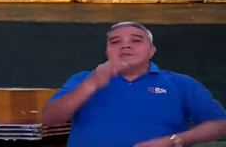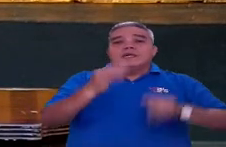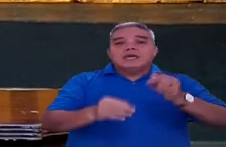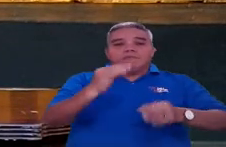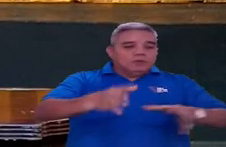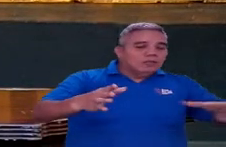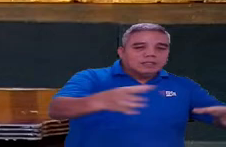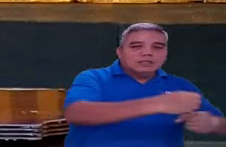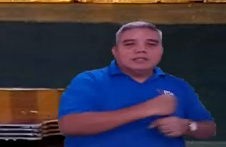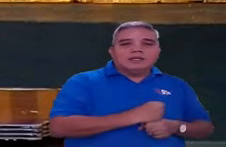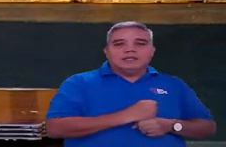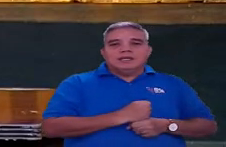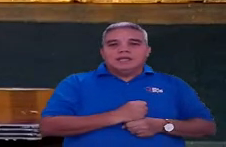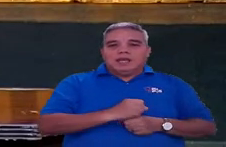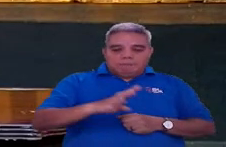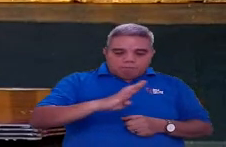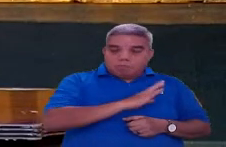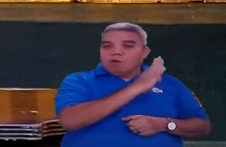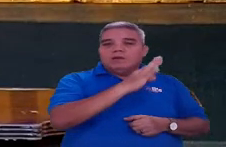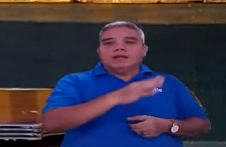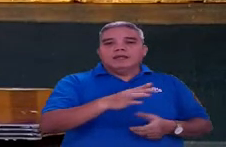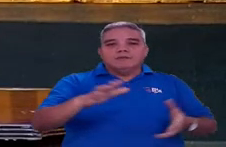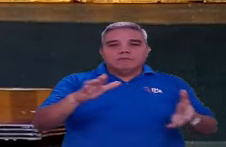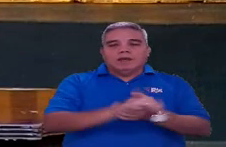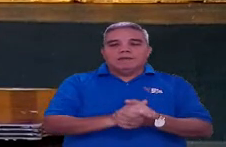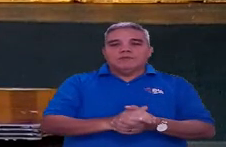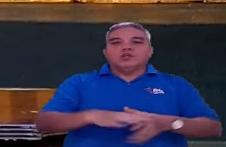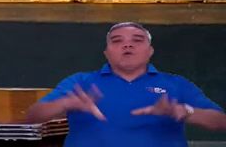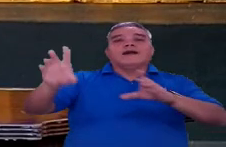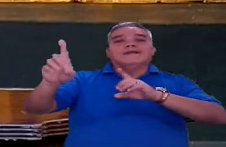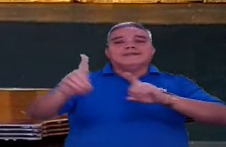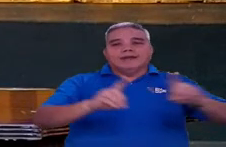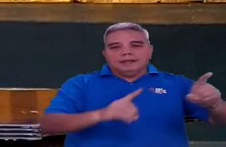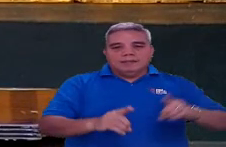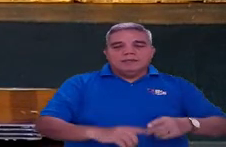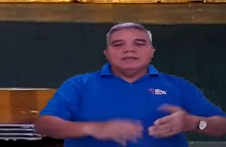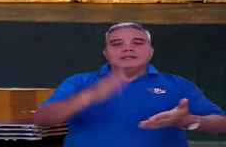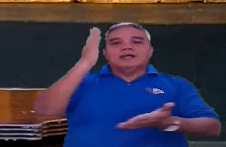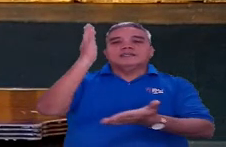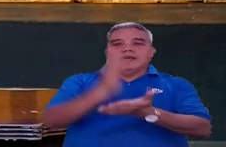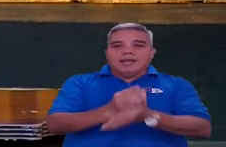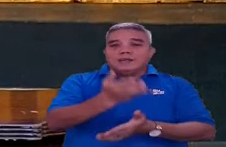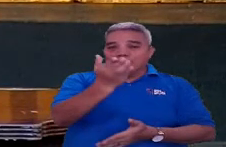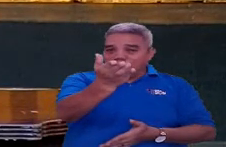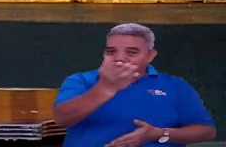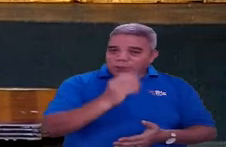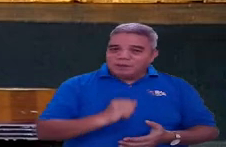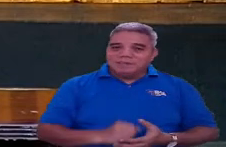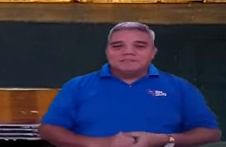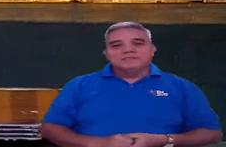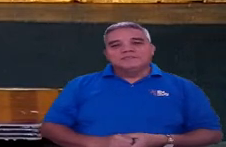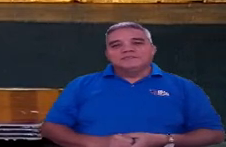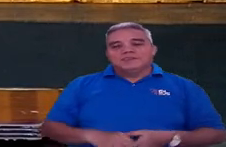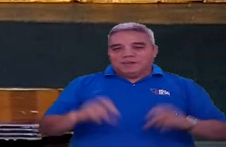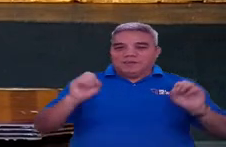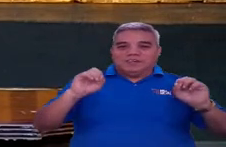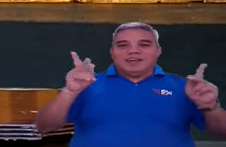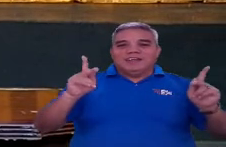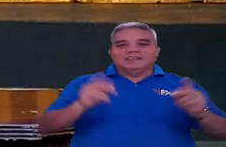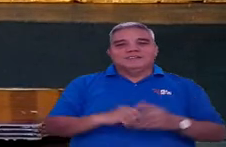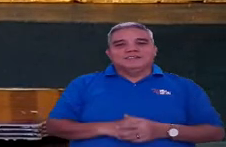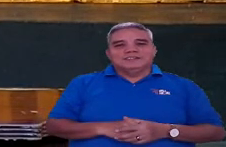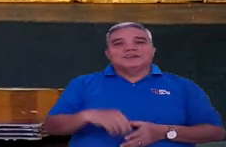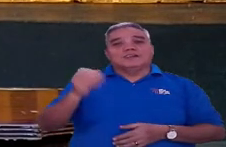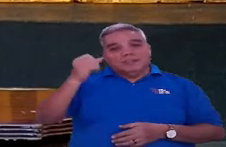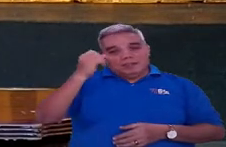If you got a brawling wife, you are done. That's the end of you. Okay na? Okay